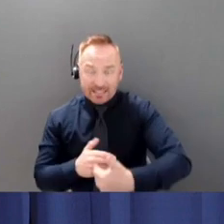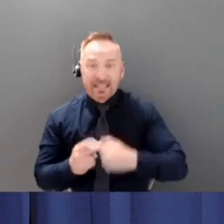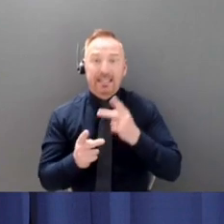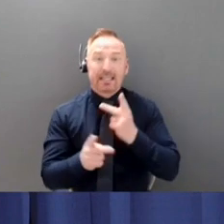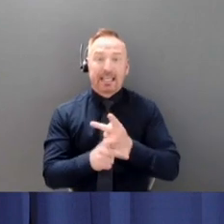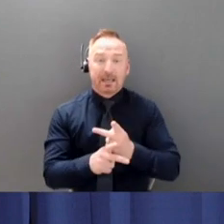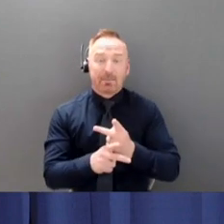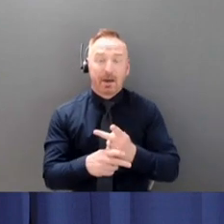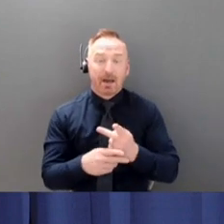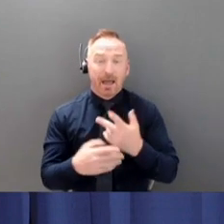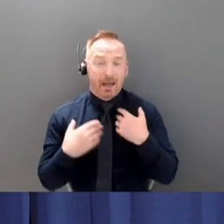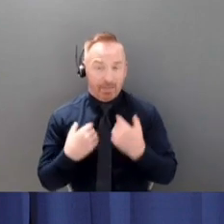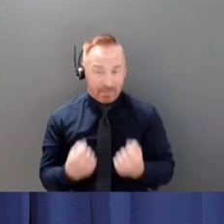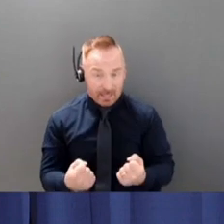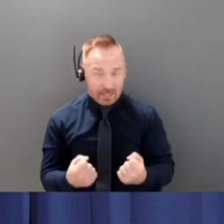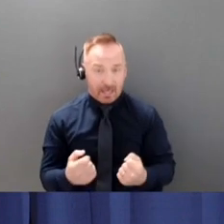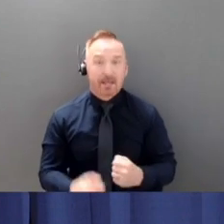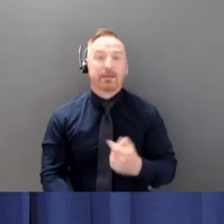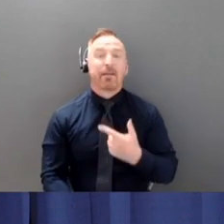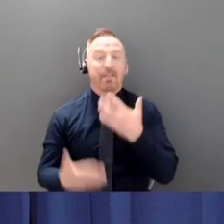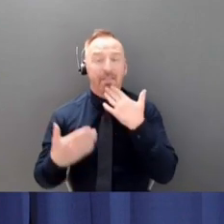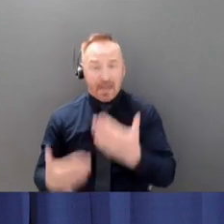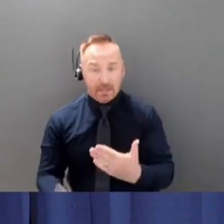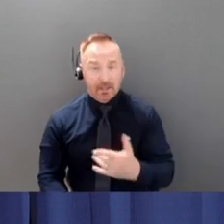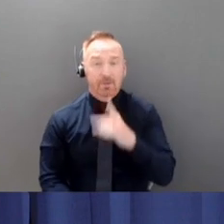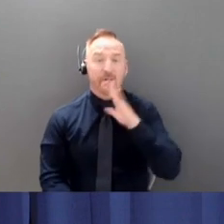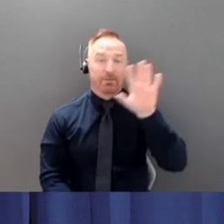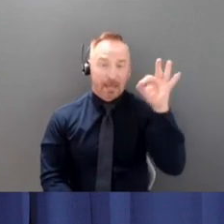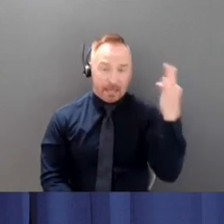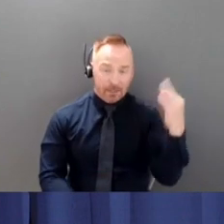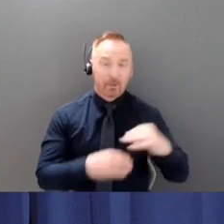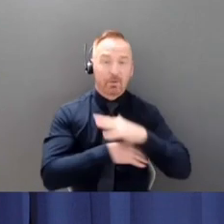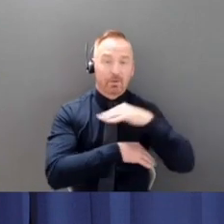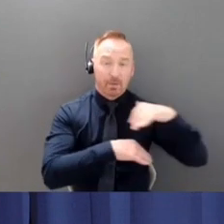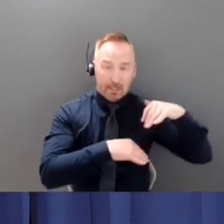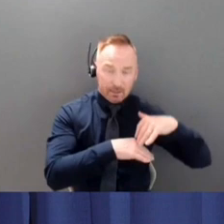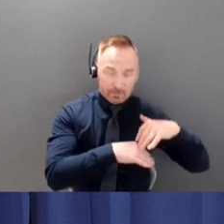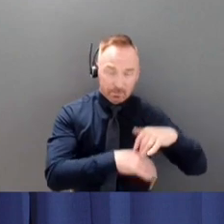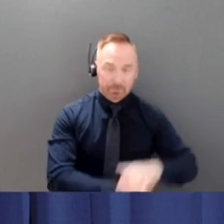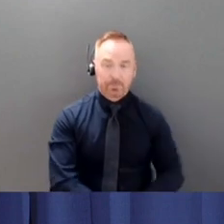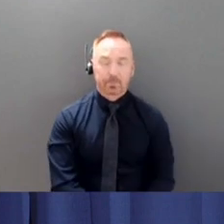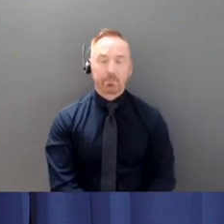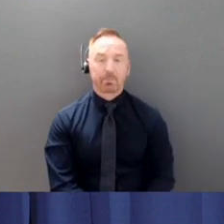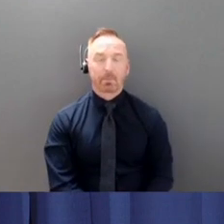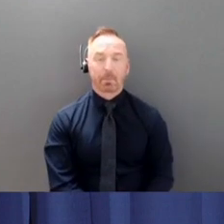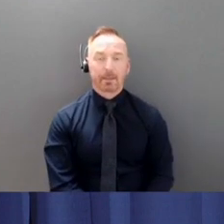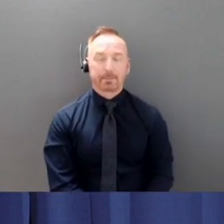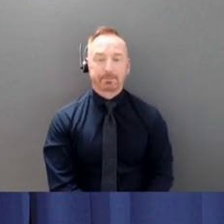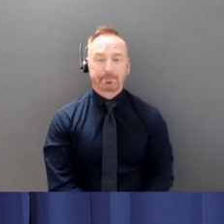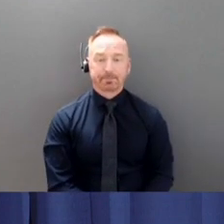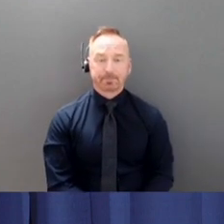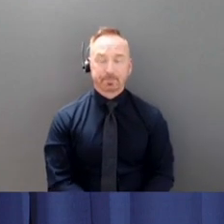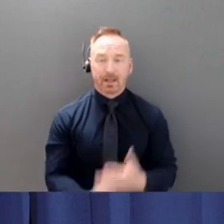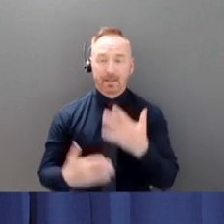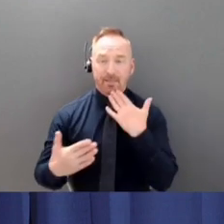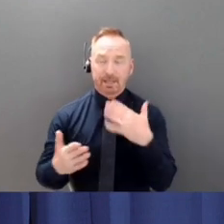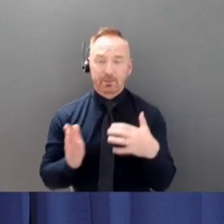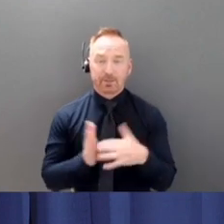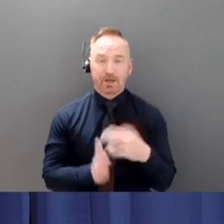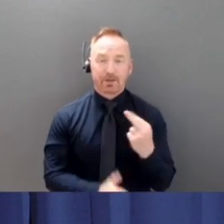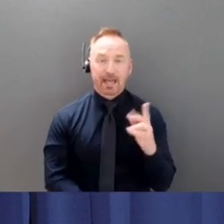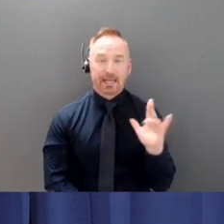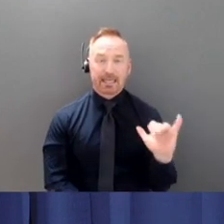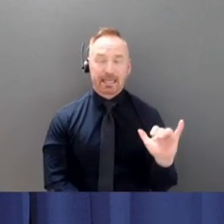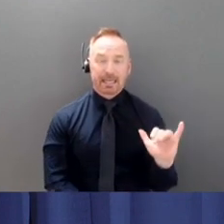Masi chogan al shish. Merci. Thank you, Dr. Hanley. We'll go now to the phone lines, and we'll begin with